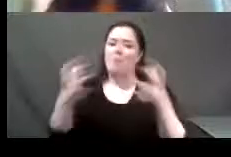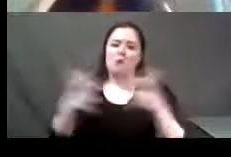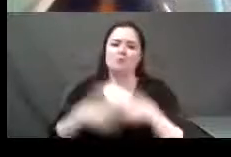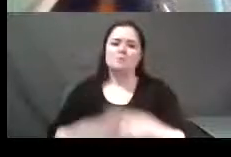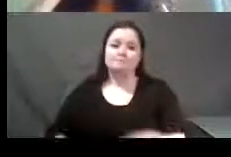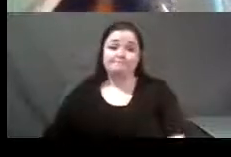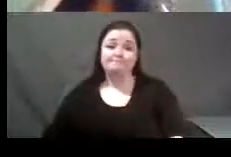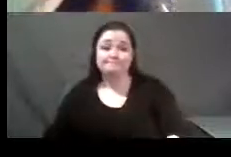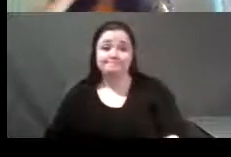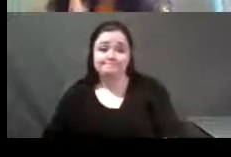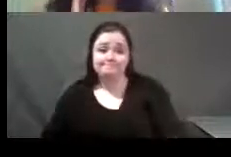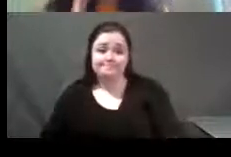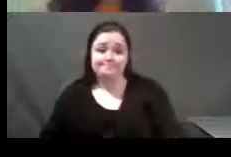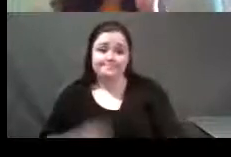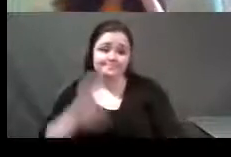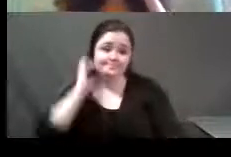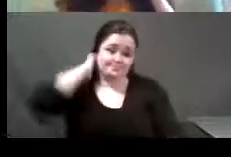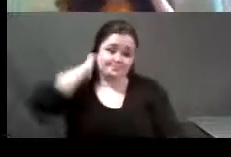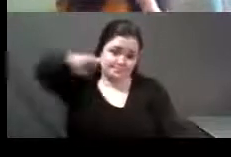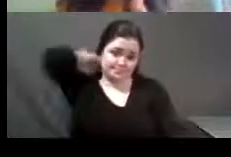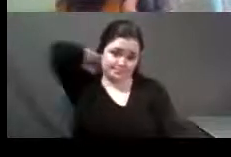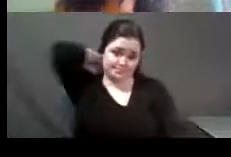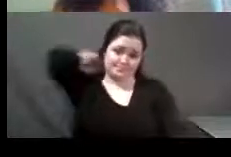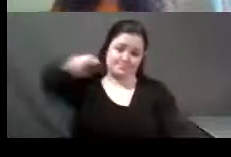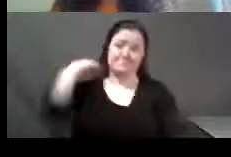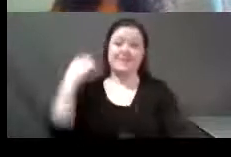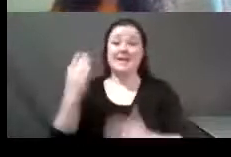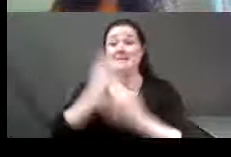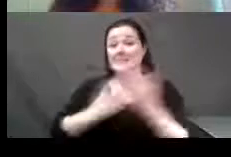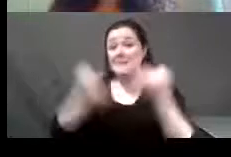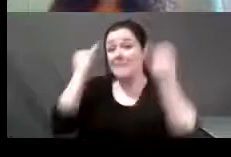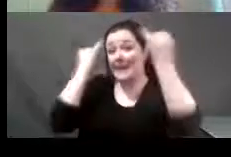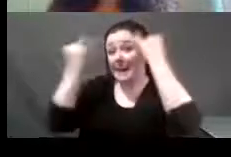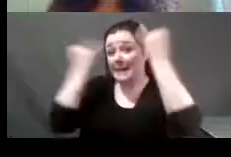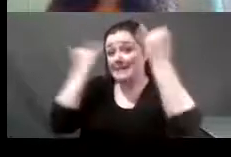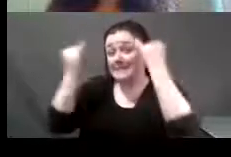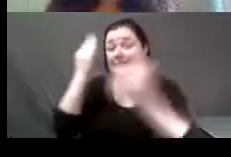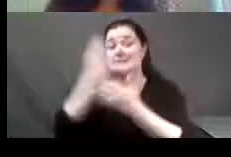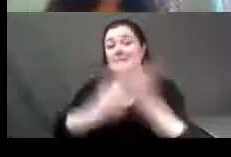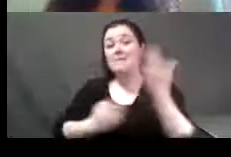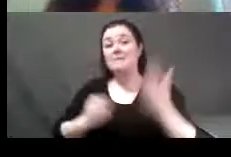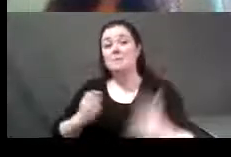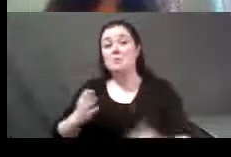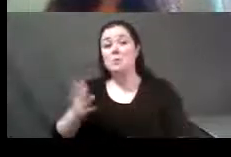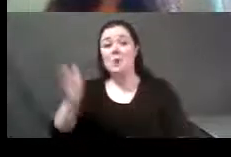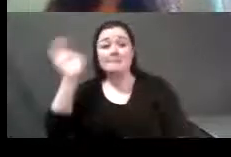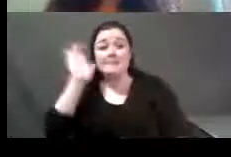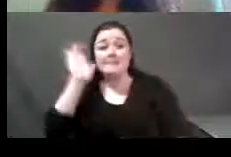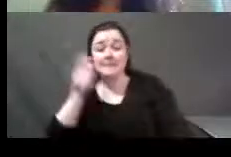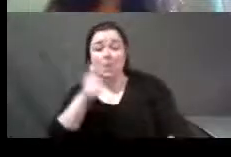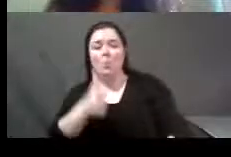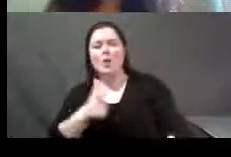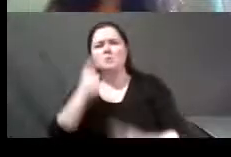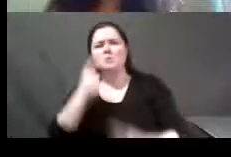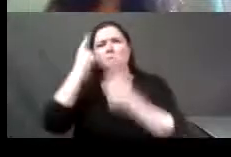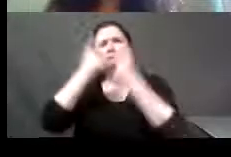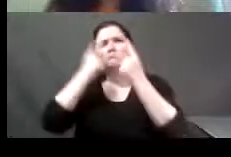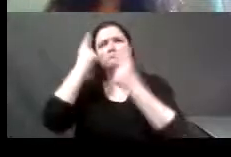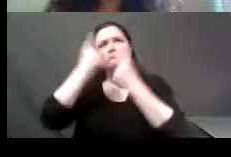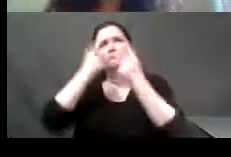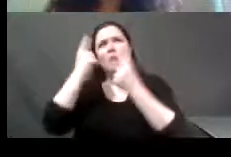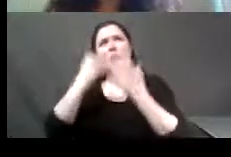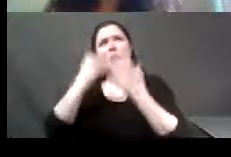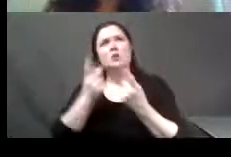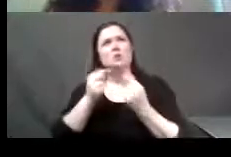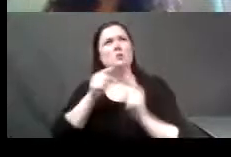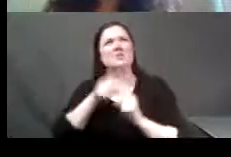So just some ideas, because some of you are probably listening or watching and thinking, okay, like I want to do this, but I don't